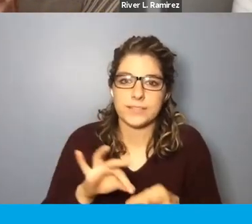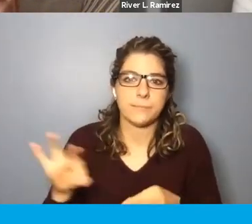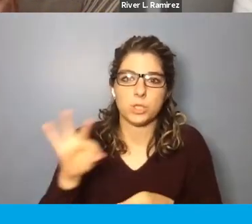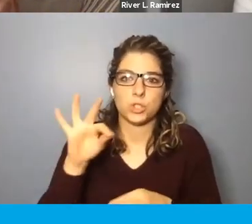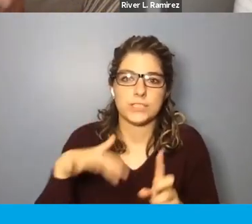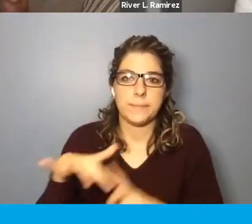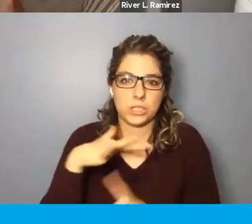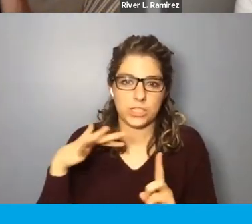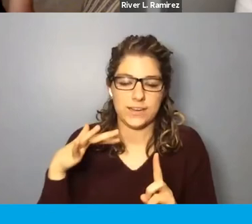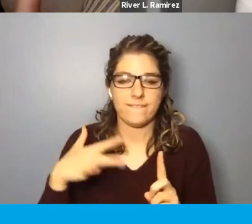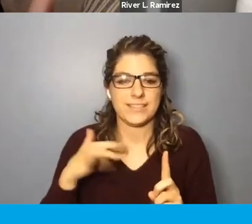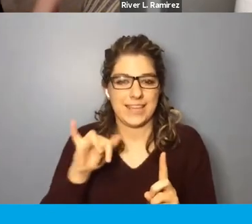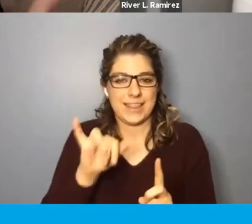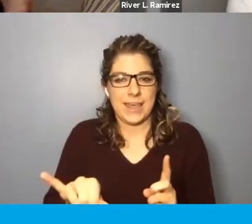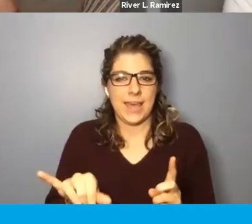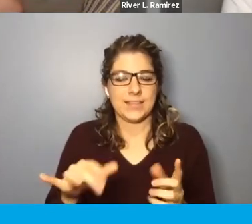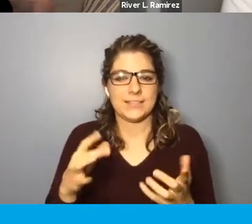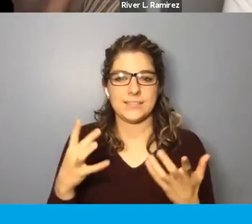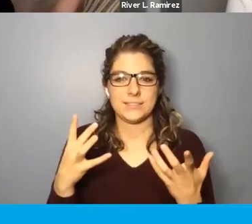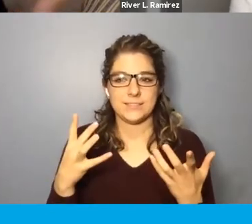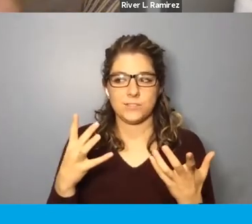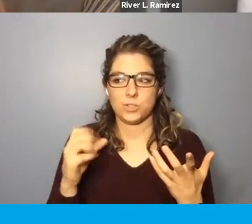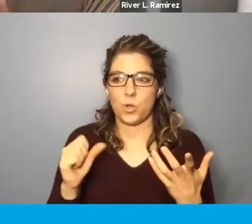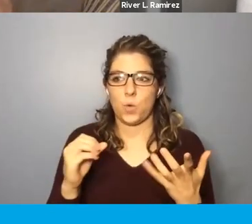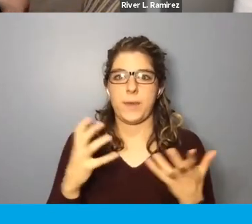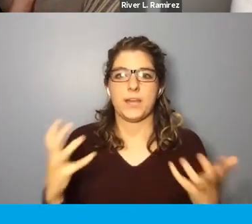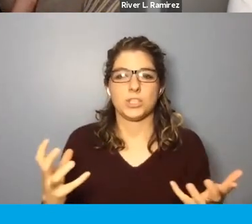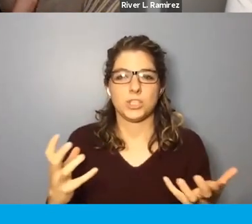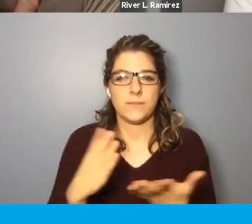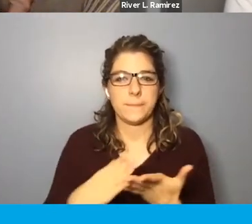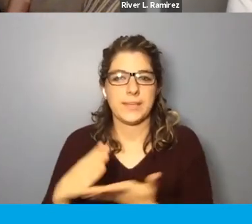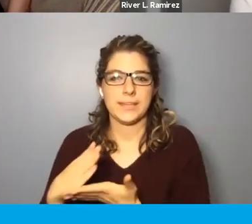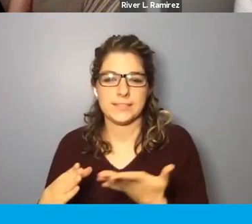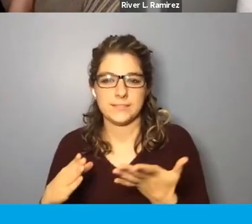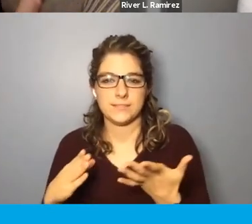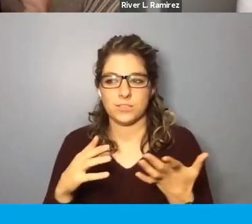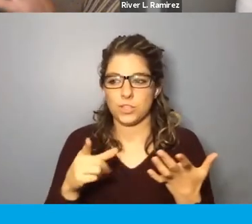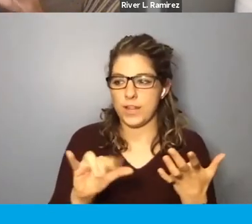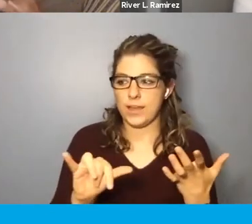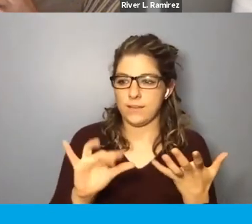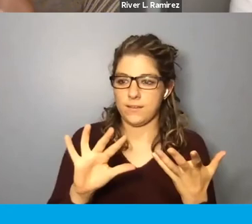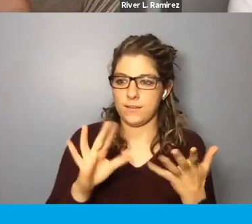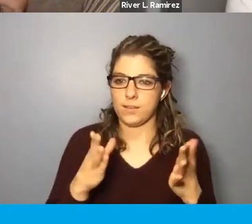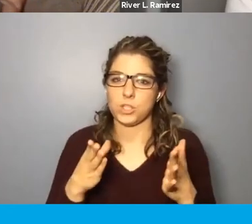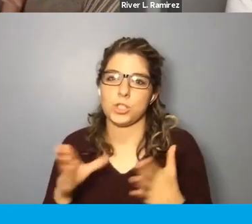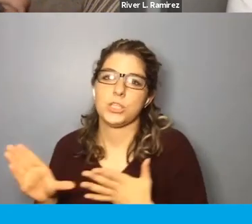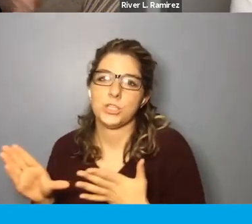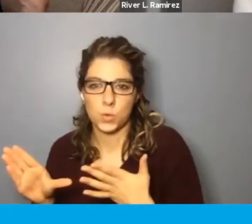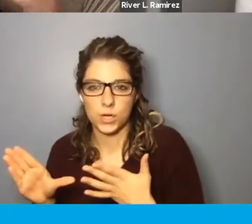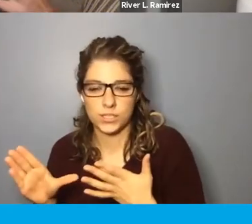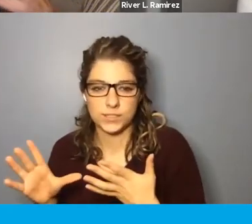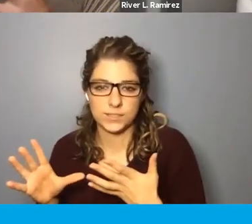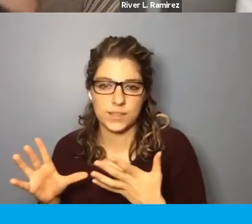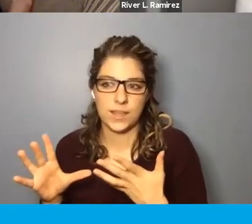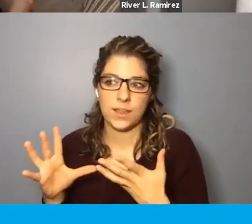dimension. And it feels like that's kind of like so much of the piece is like being, you're like turning towards and